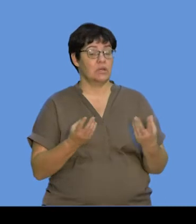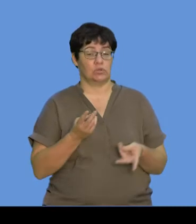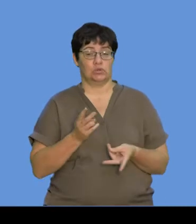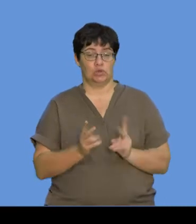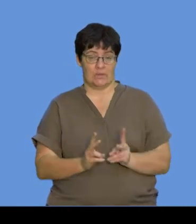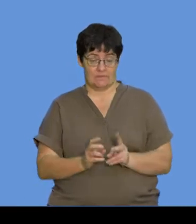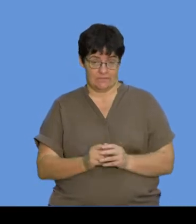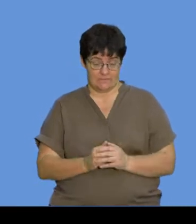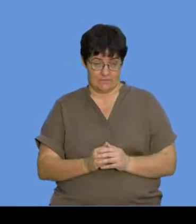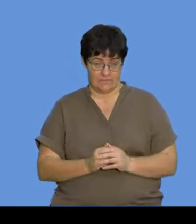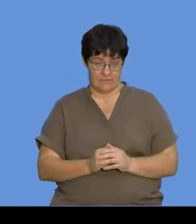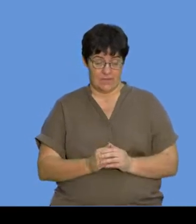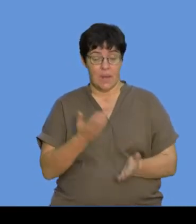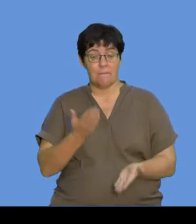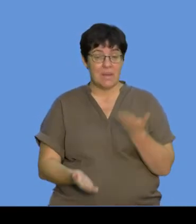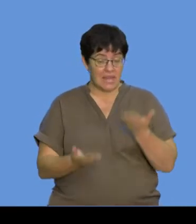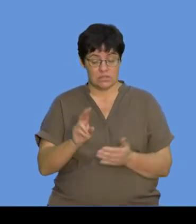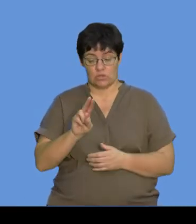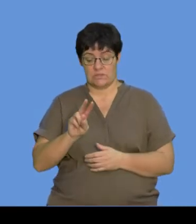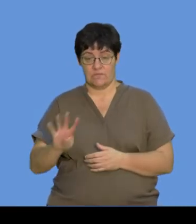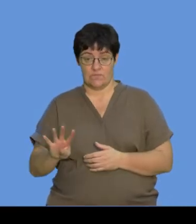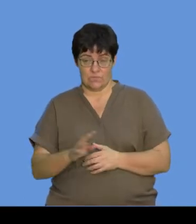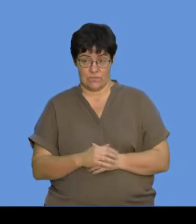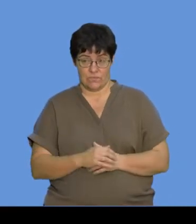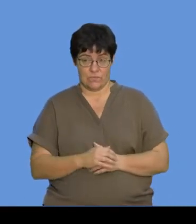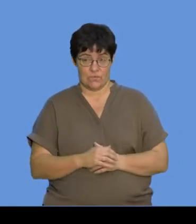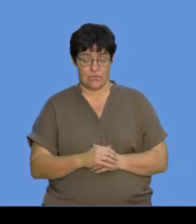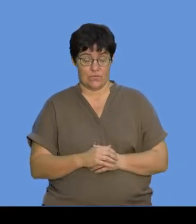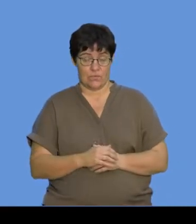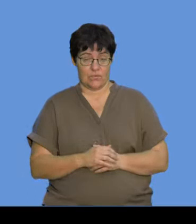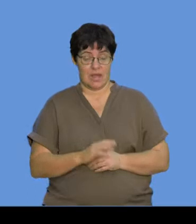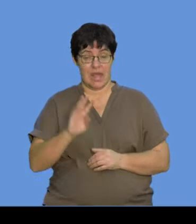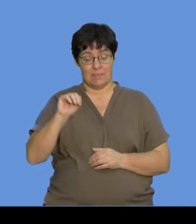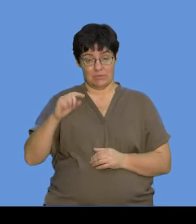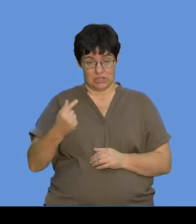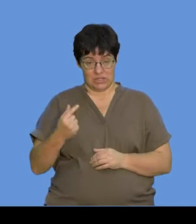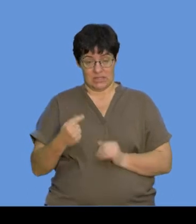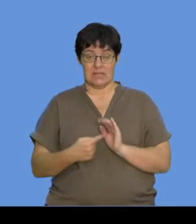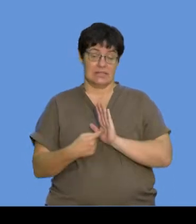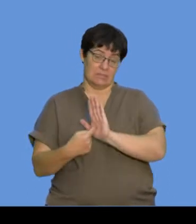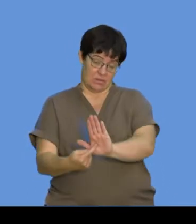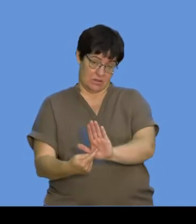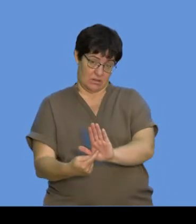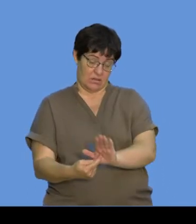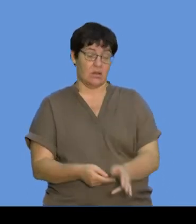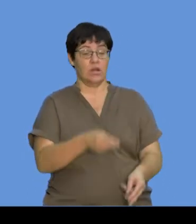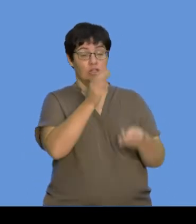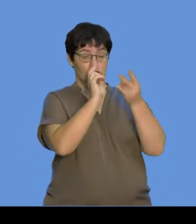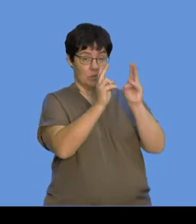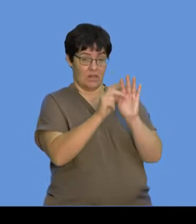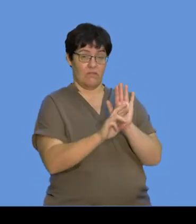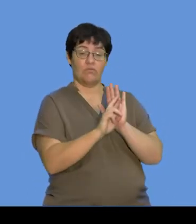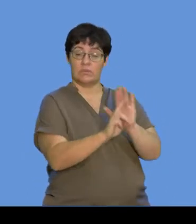right? It is a mass of 24, okay? Right, so the Mg is the symbol, where